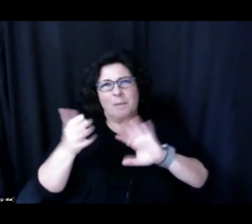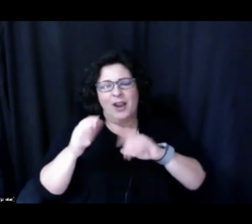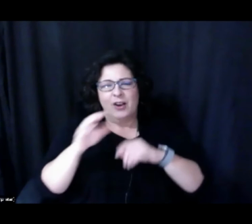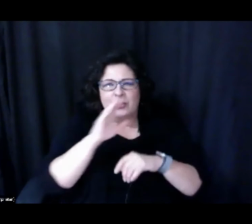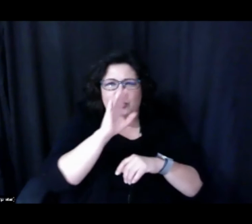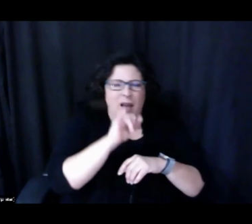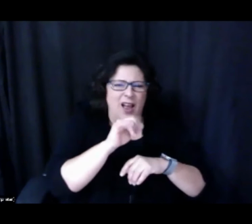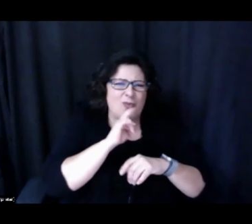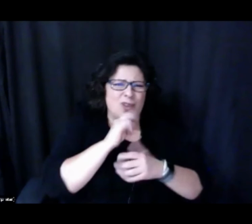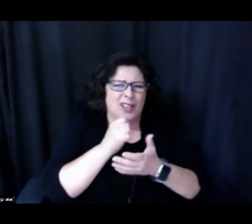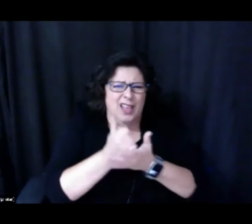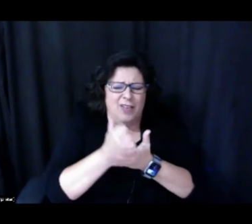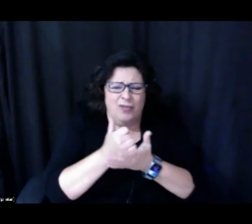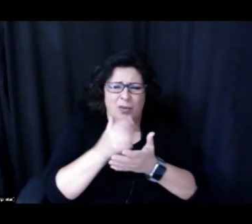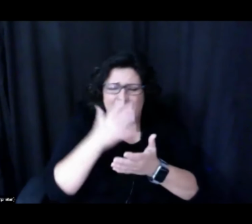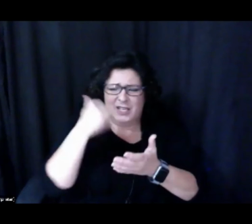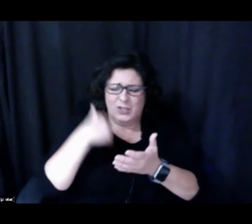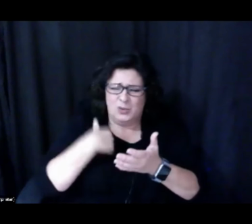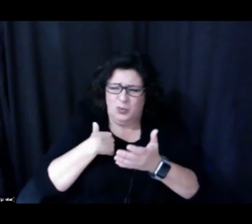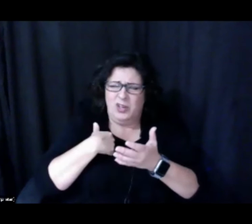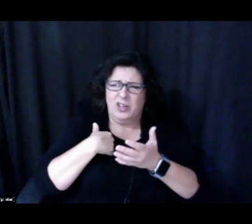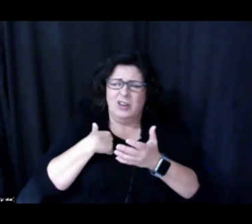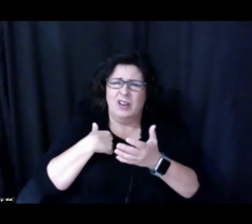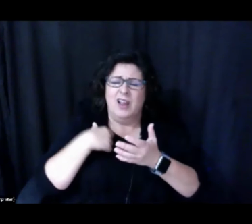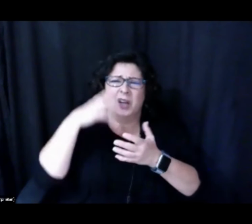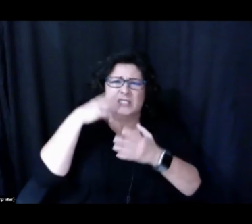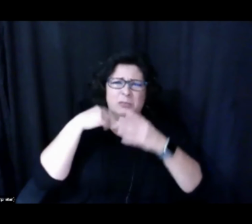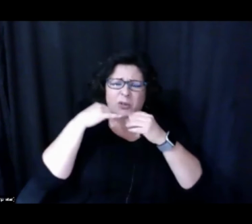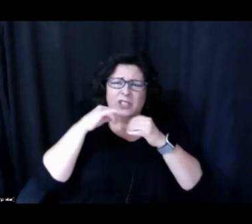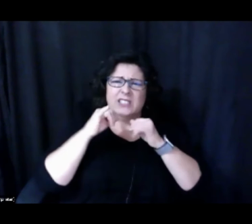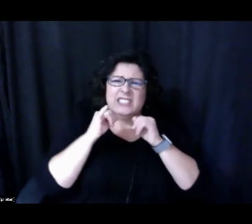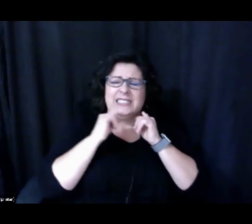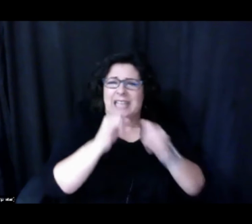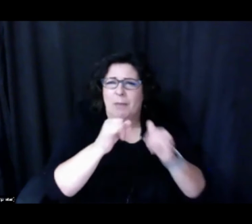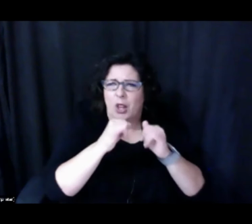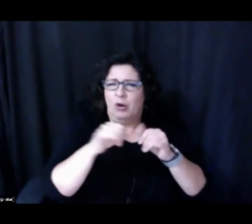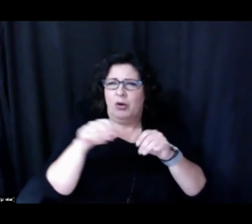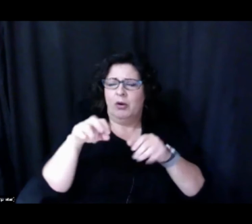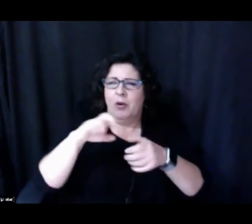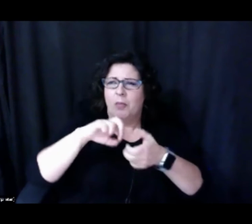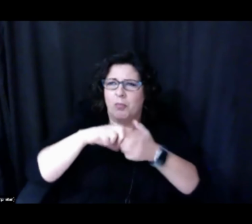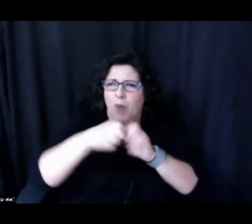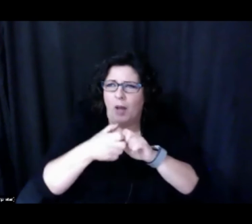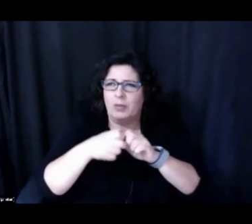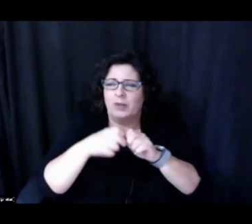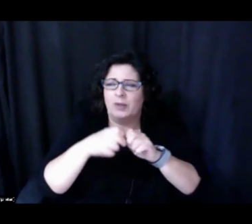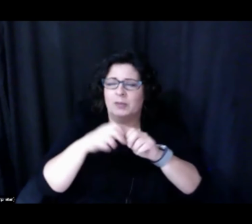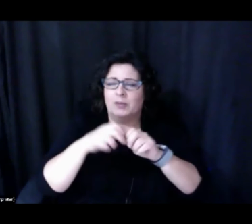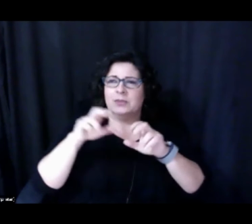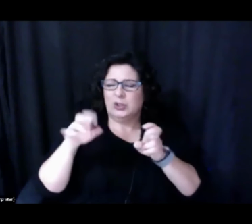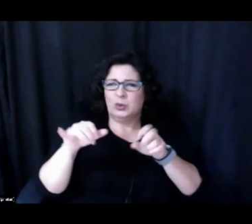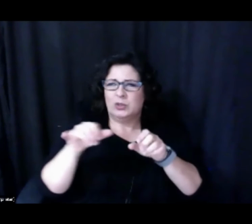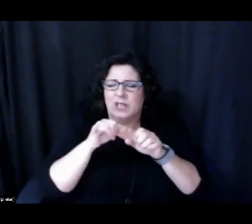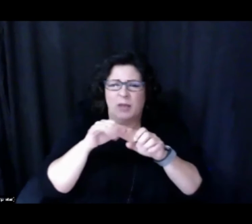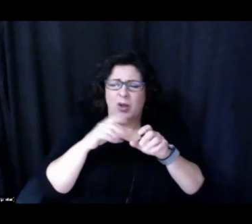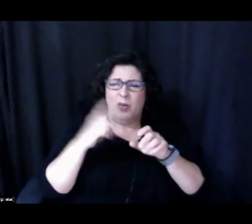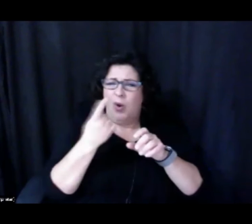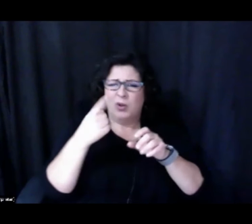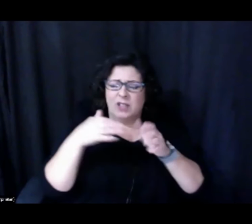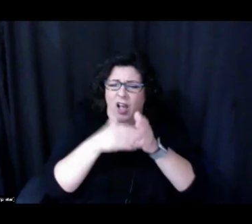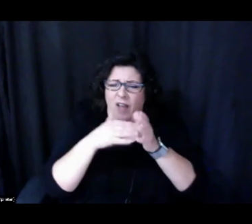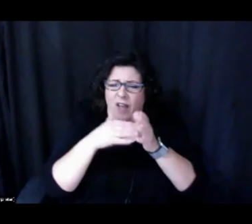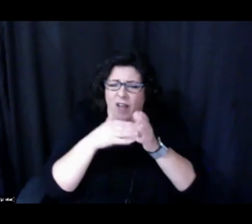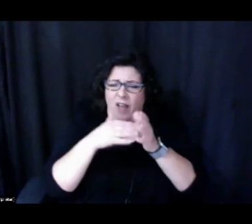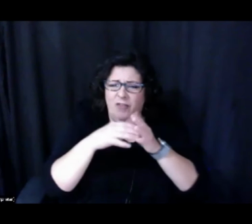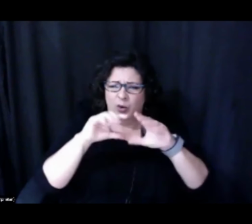because we're experiencing very similar problems and very similar issues, and we're often grouped together, right? And I